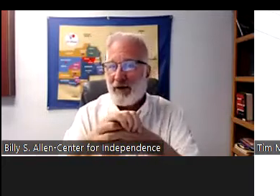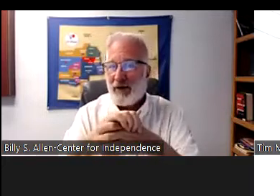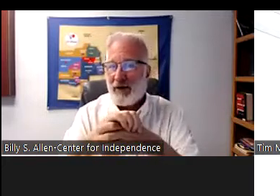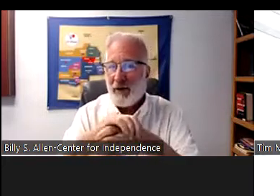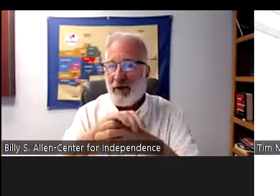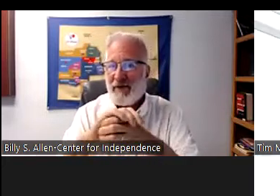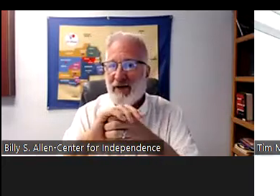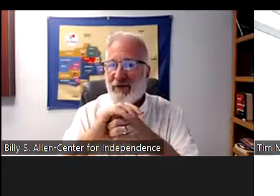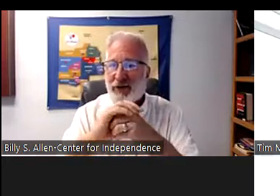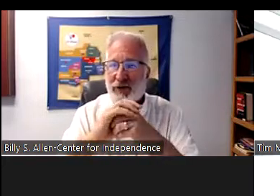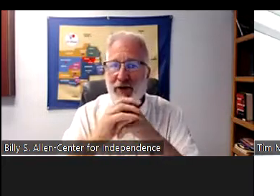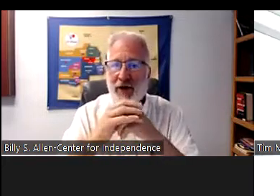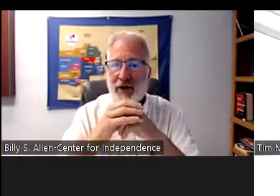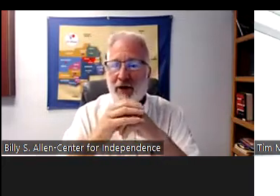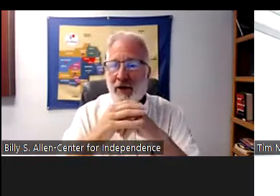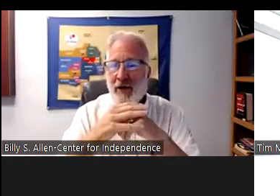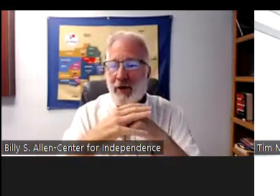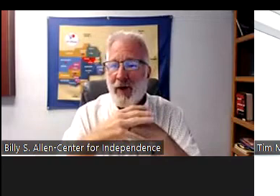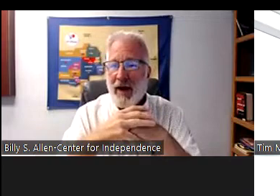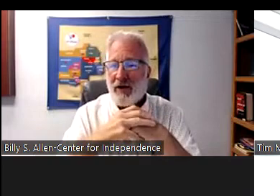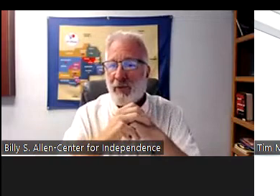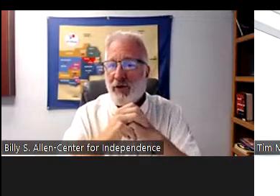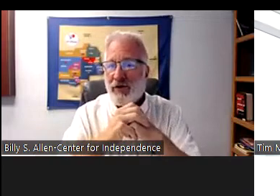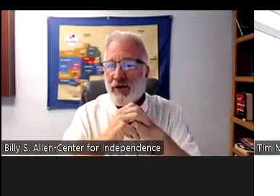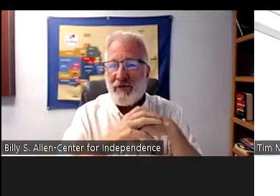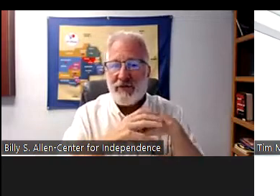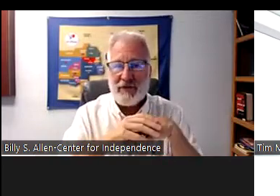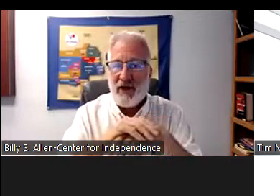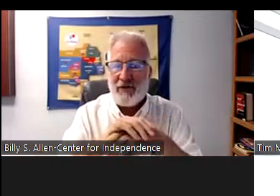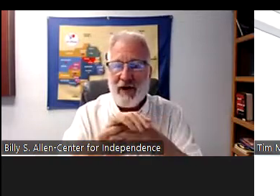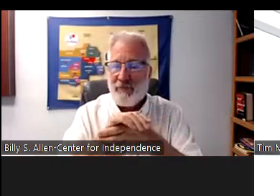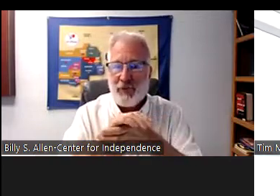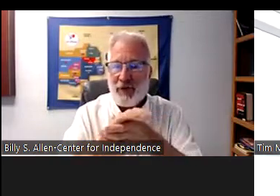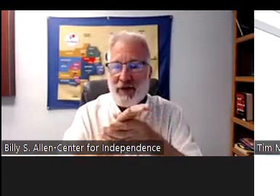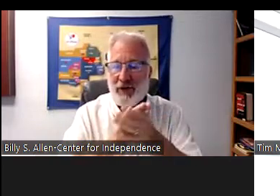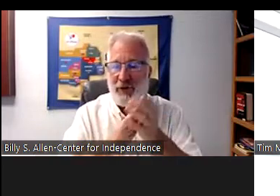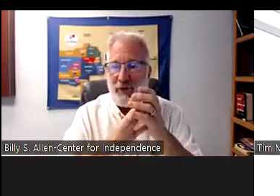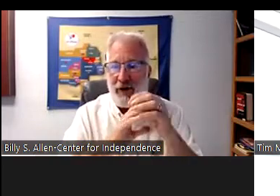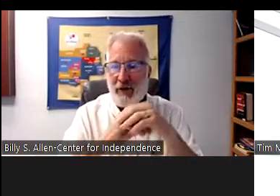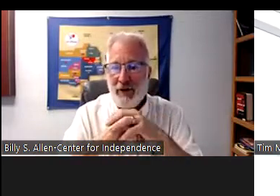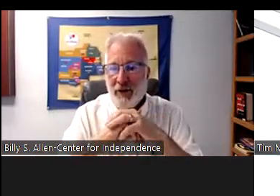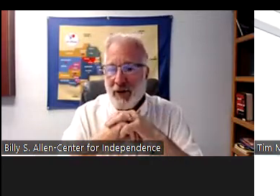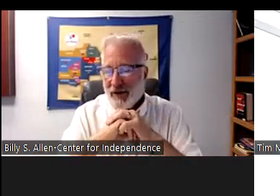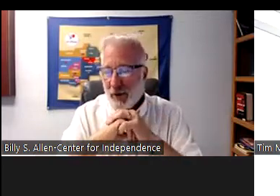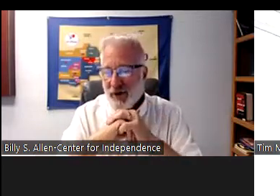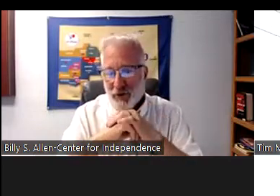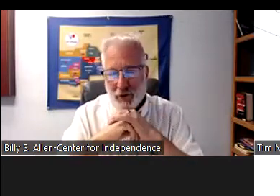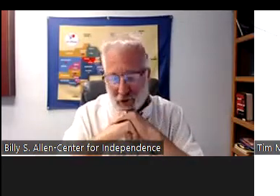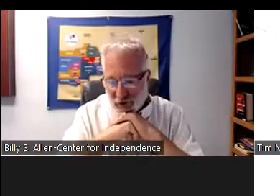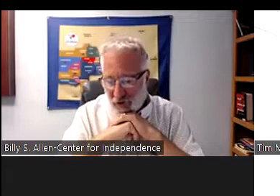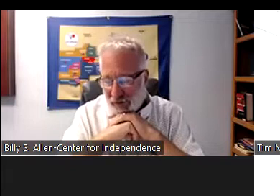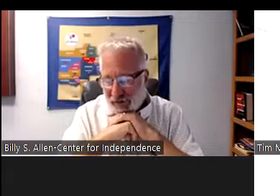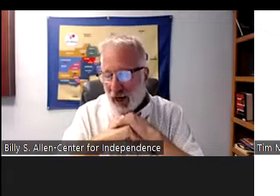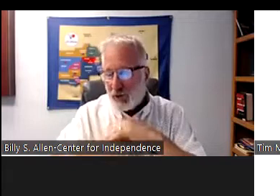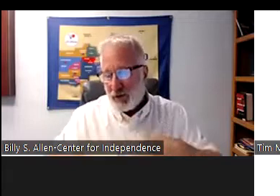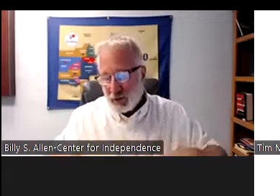met so many of the officials yet on the county emergency levels, guys. I haven't really connected with them yet. And as I mentioned earlier in another